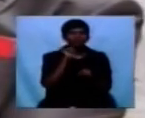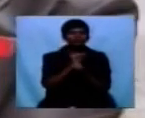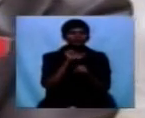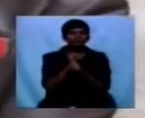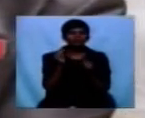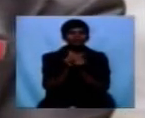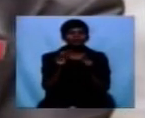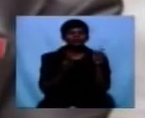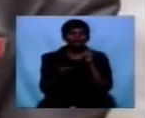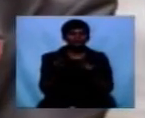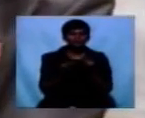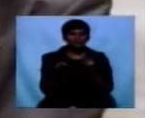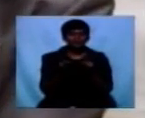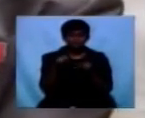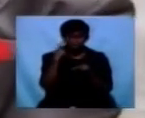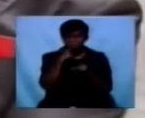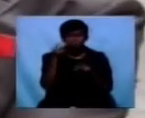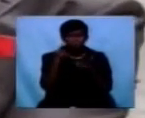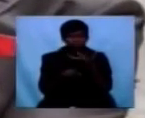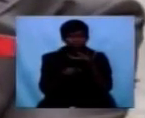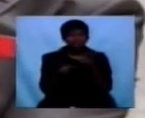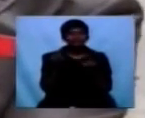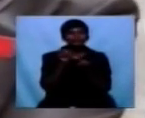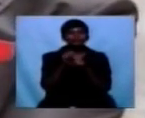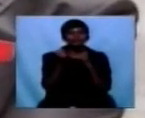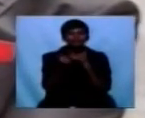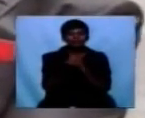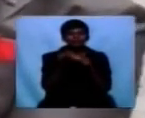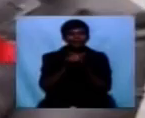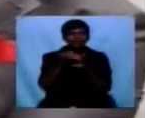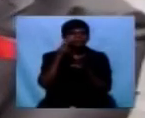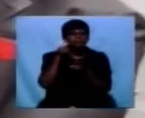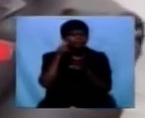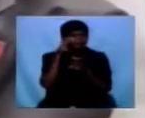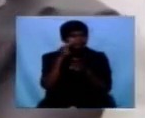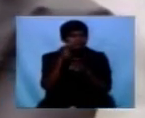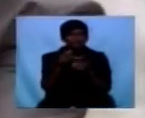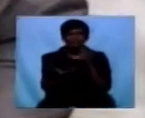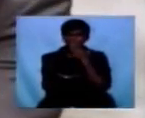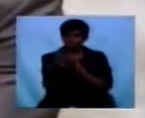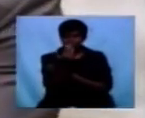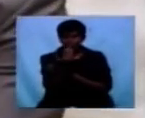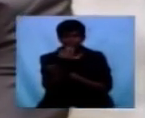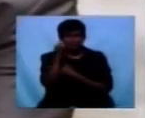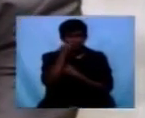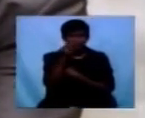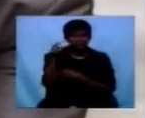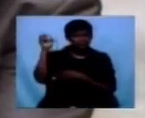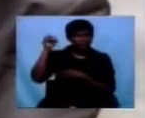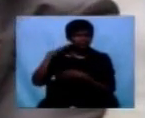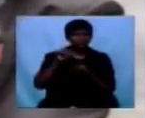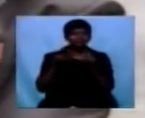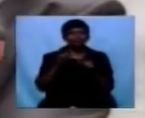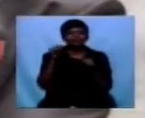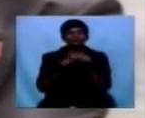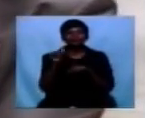that are accustomed to the traditions that in Bemba we say chikuluna buchana manakwagaso. They are accustomed to the system that